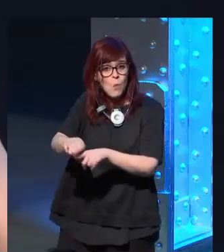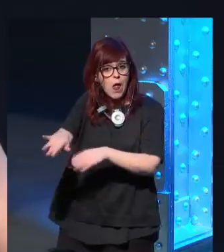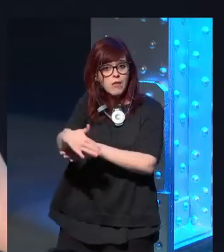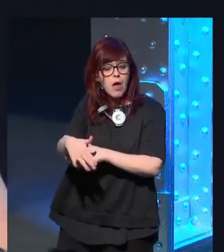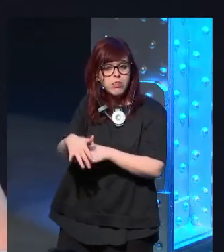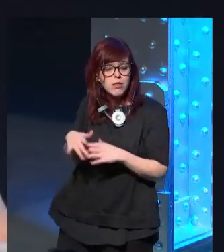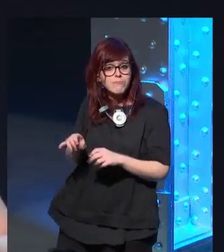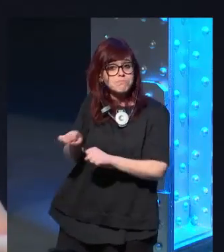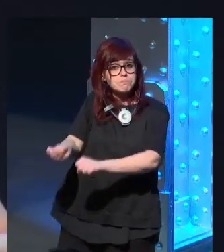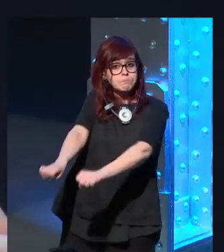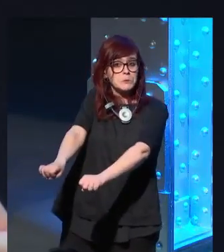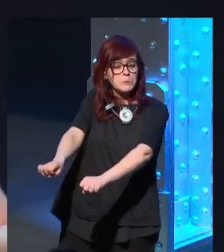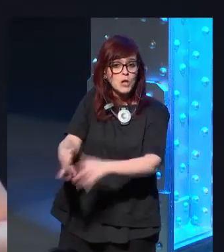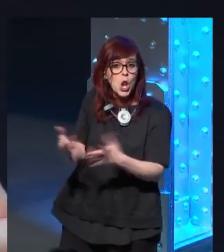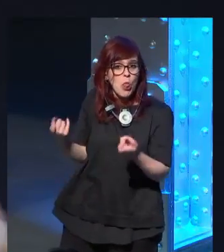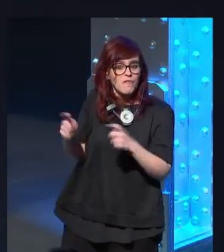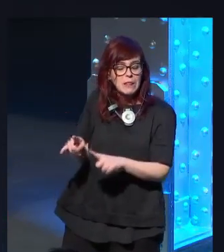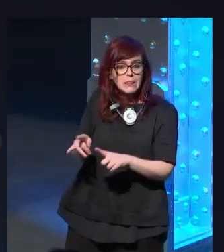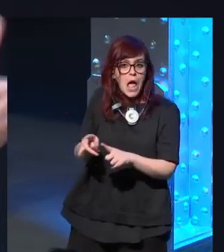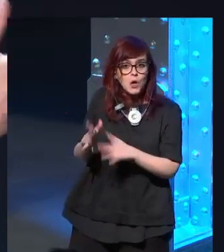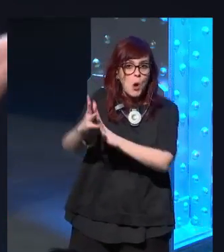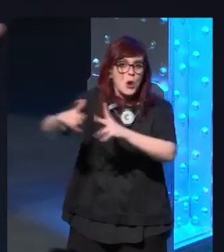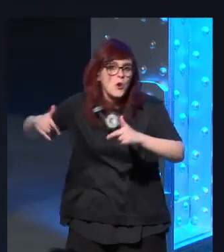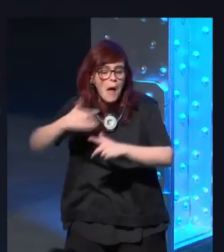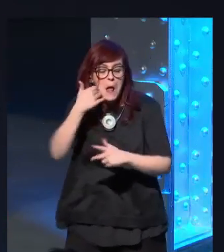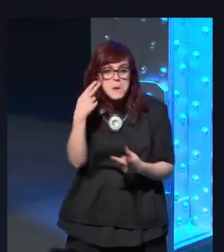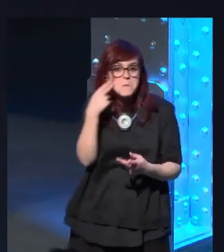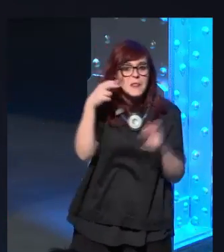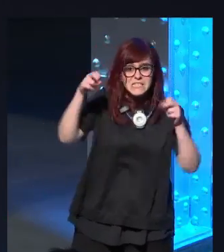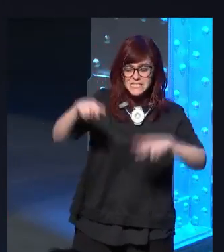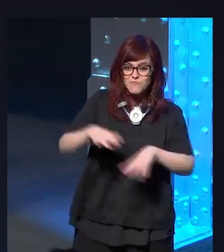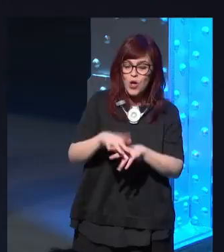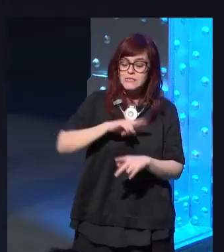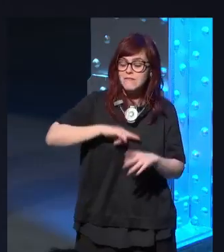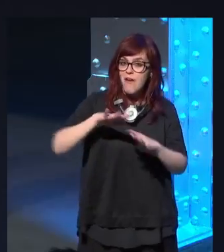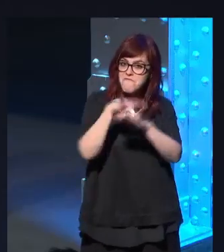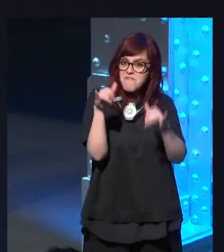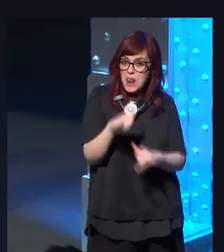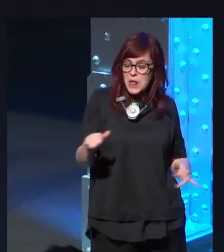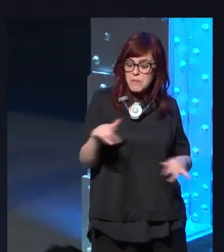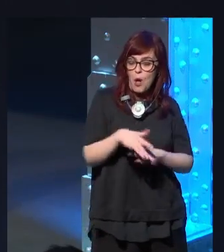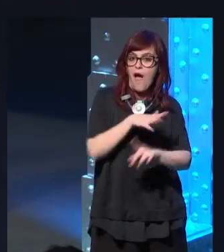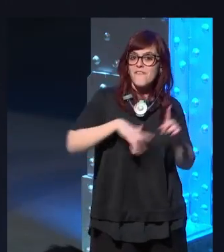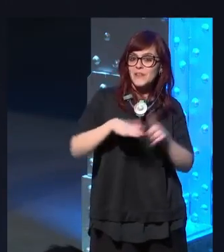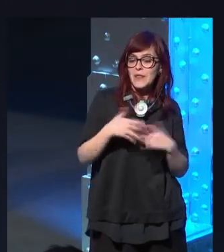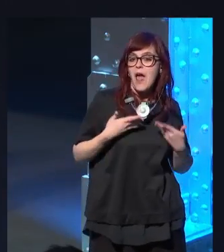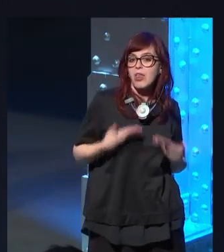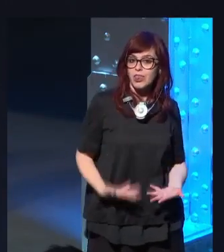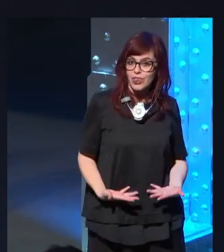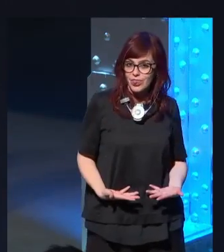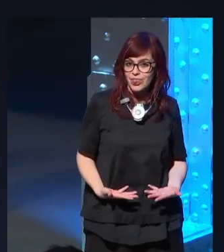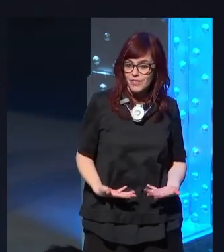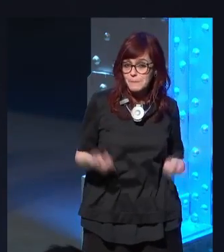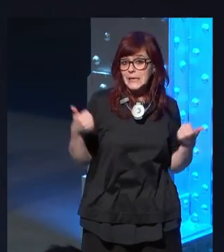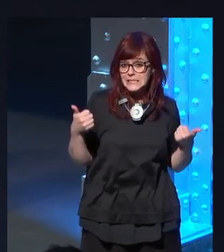out in the trolley outside of the street, or you can leave your bike without any chain, that makes us all feel in a